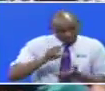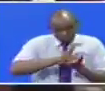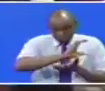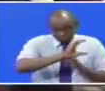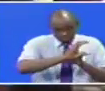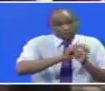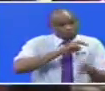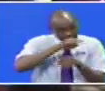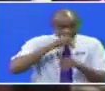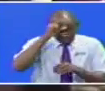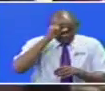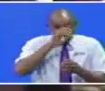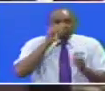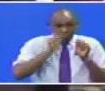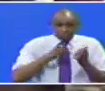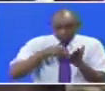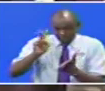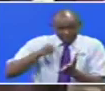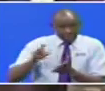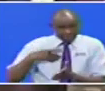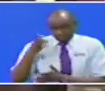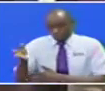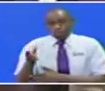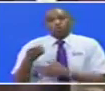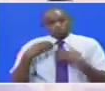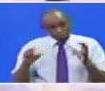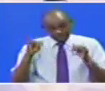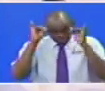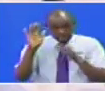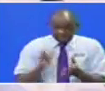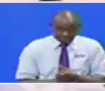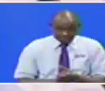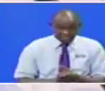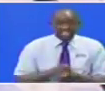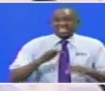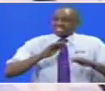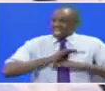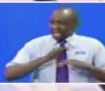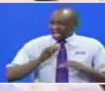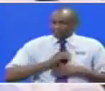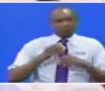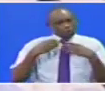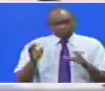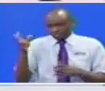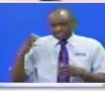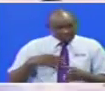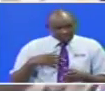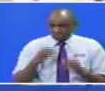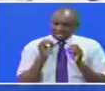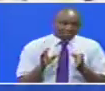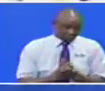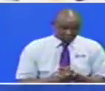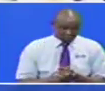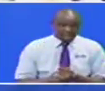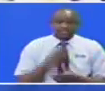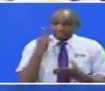by the national government to compensate victims of cattle rustling was not enough to cater for the losses incurred by the locals.